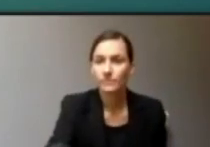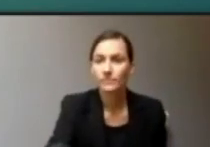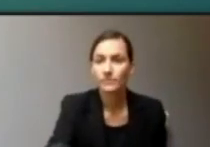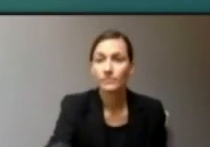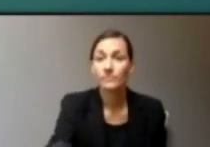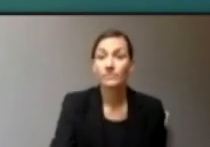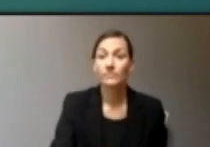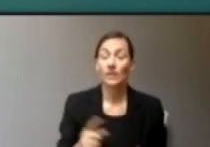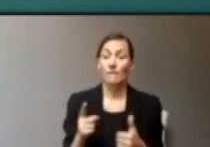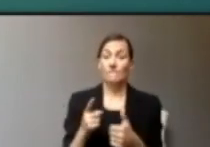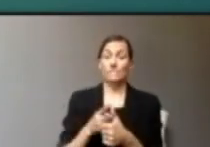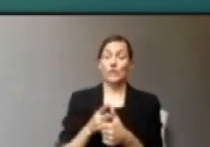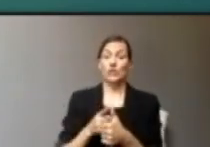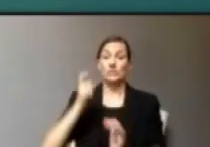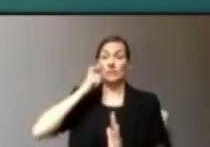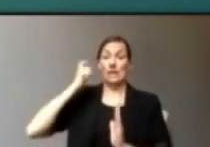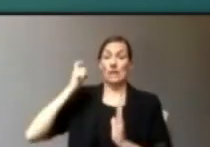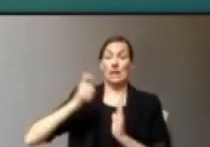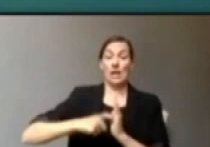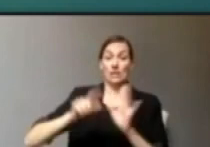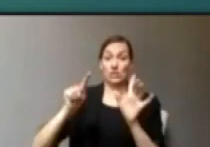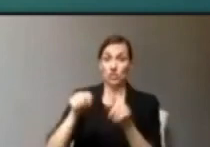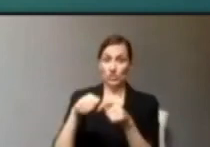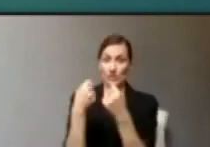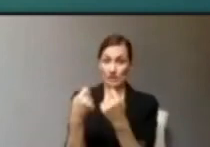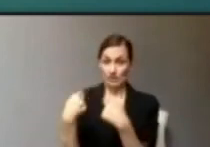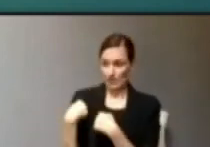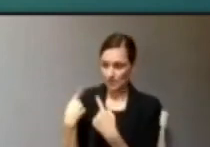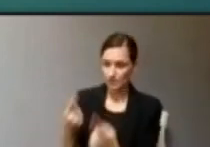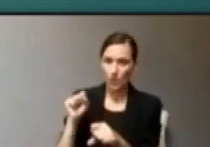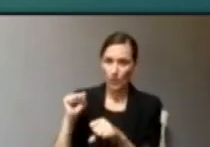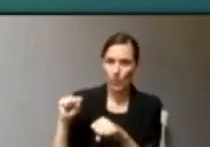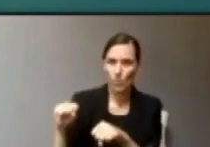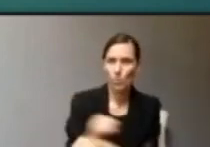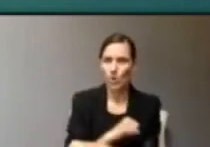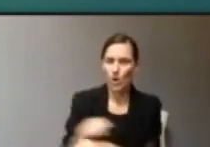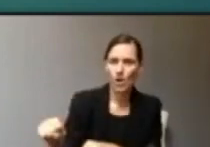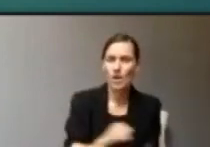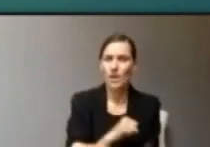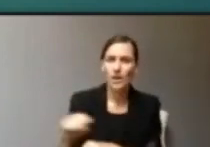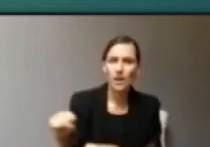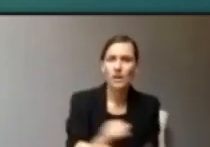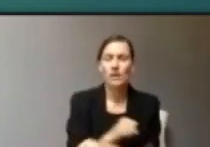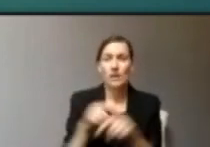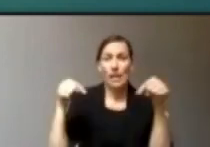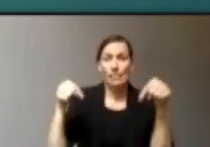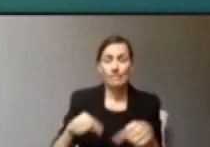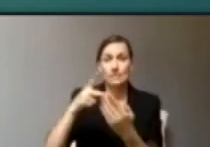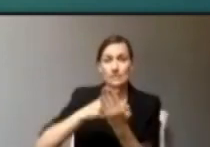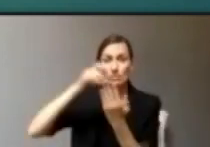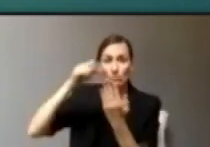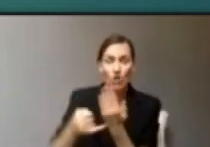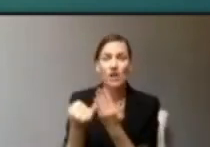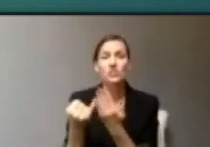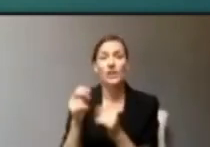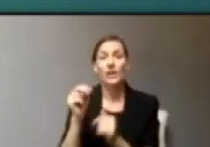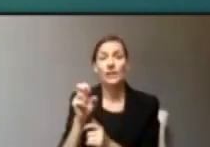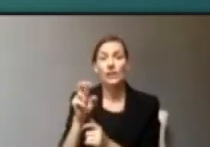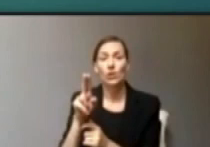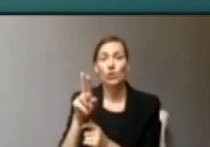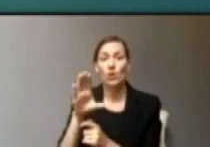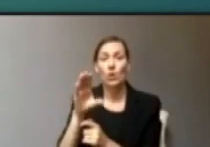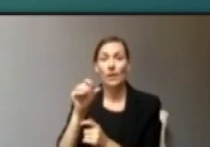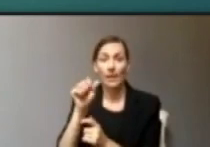So I first want to acknowledge the team that has been diligently working for several weeks now on this project. So within NeuroCast, I'd